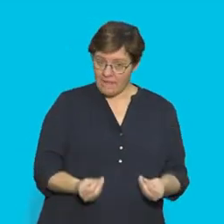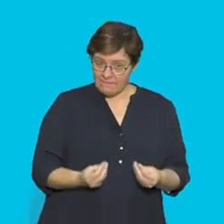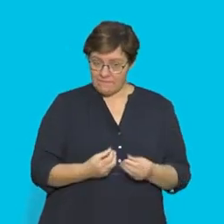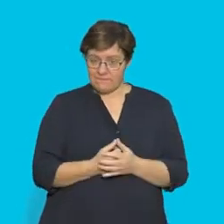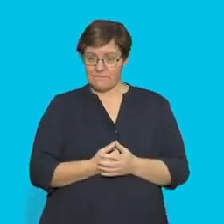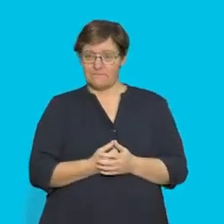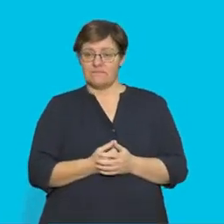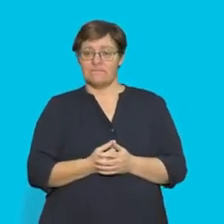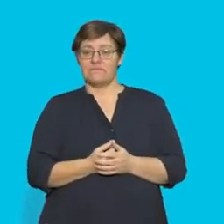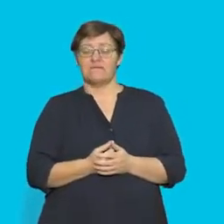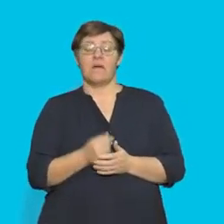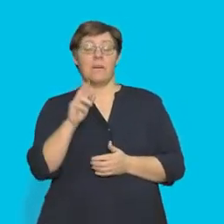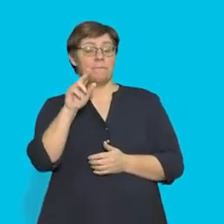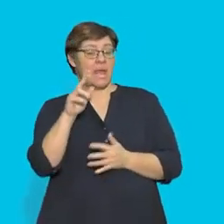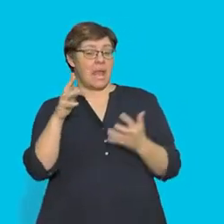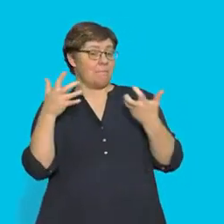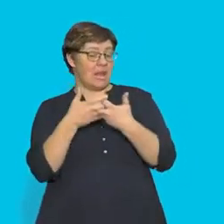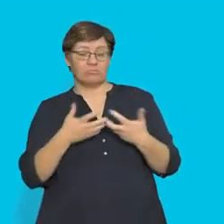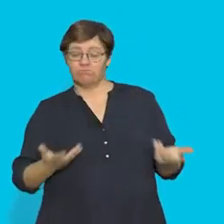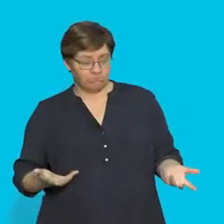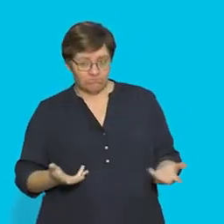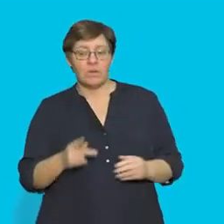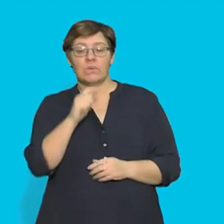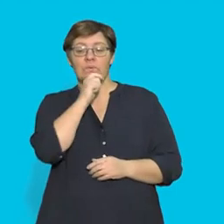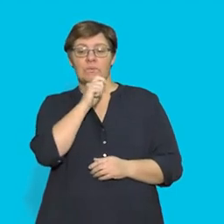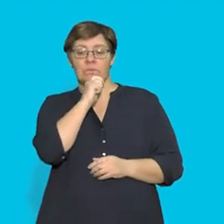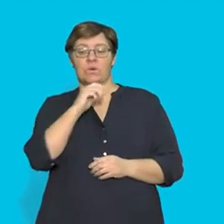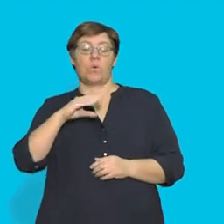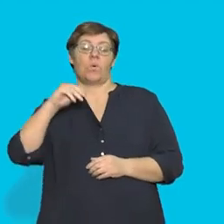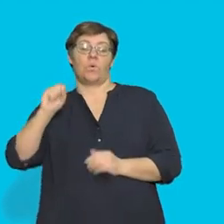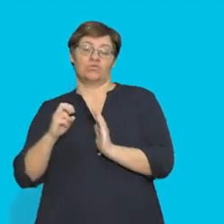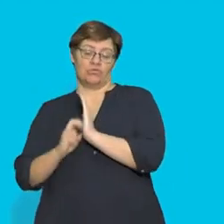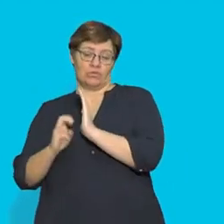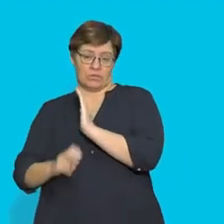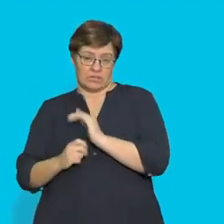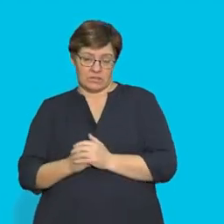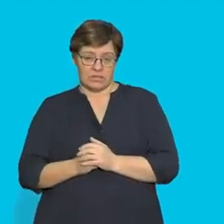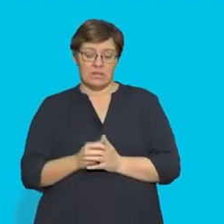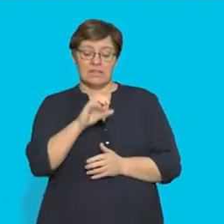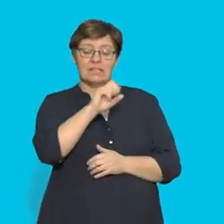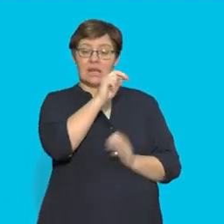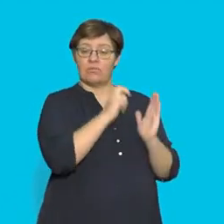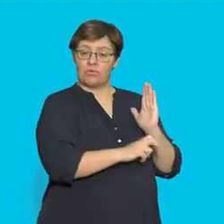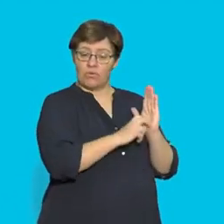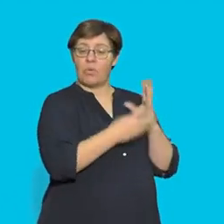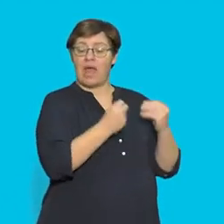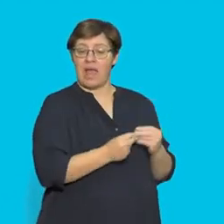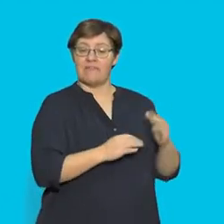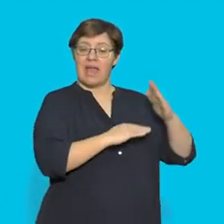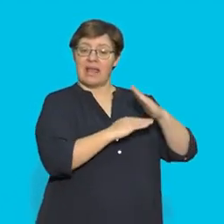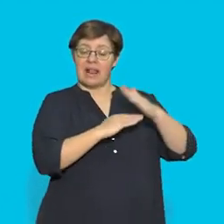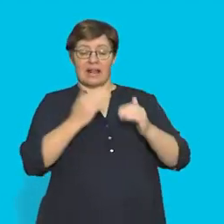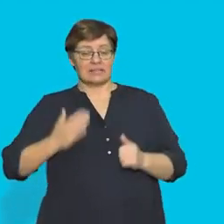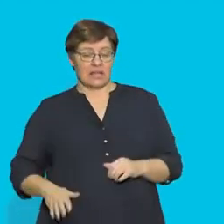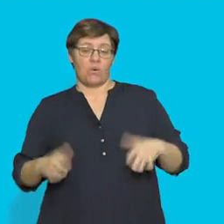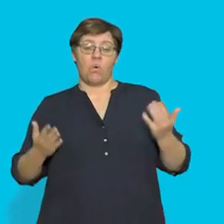And if we don't have a matching pair of angles and side, then we have to use the cos rule. And again, remember, sine rule